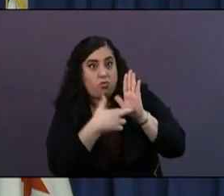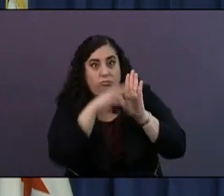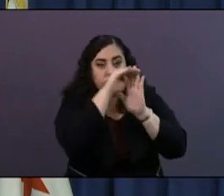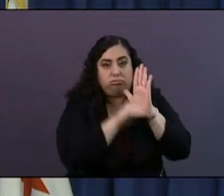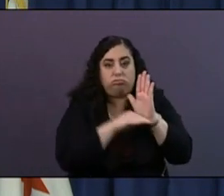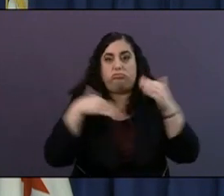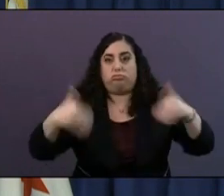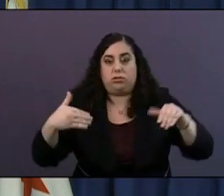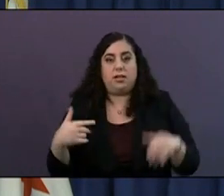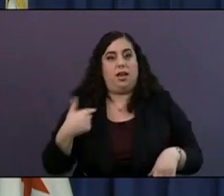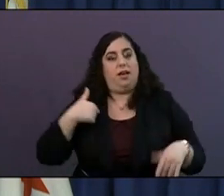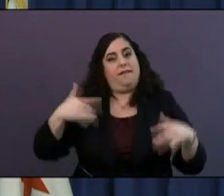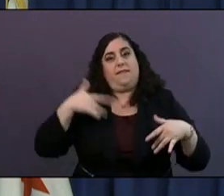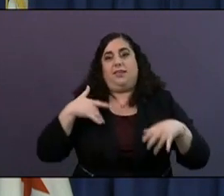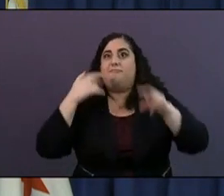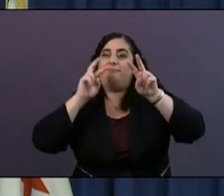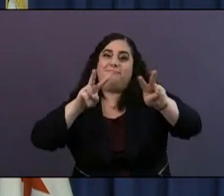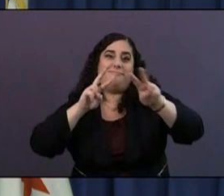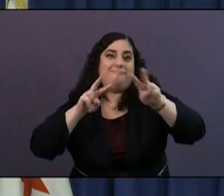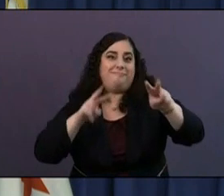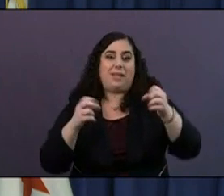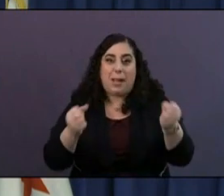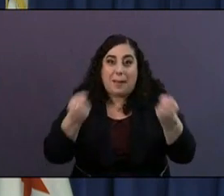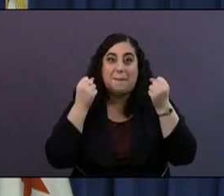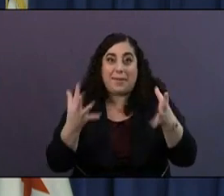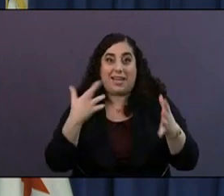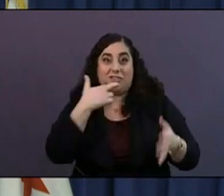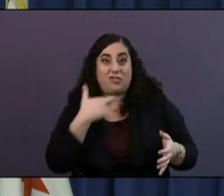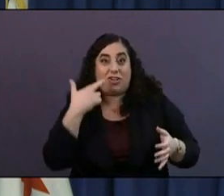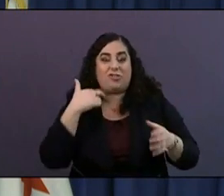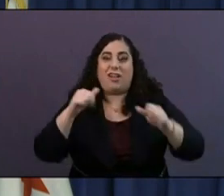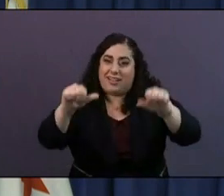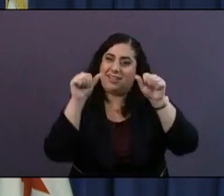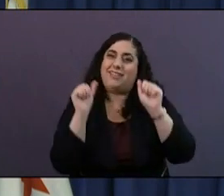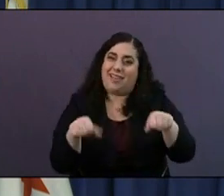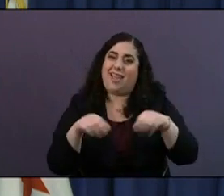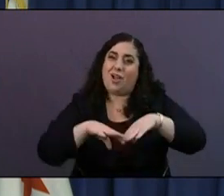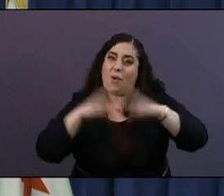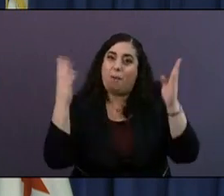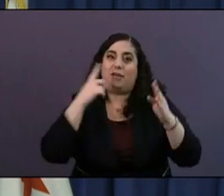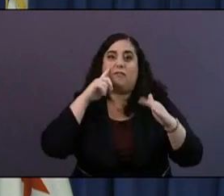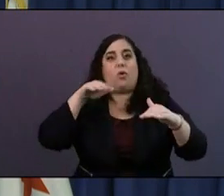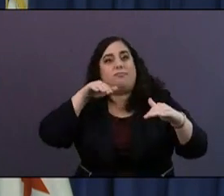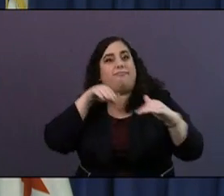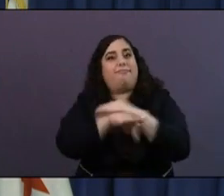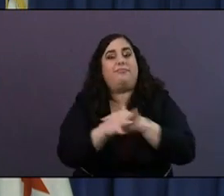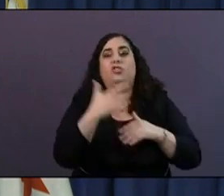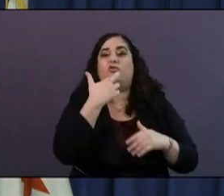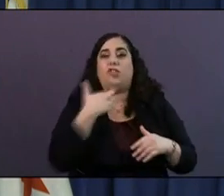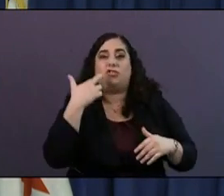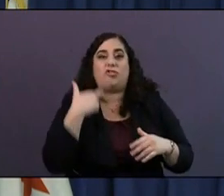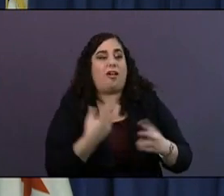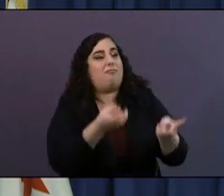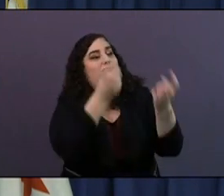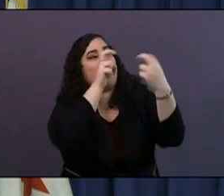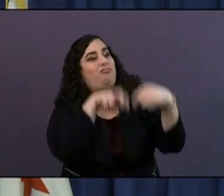our restaurants will be able to meet in-dining requirements very, very quickly in a matter of days.